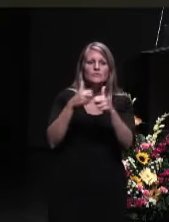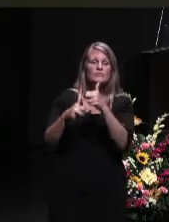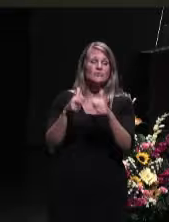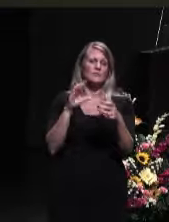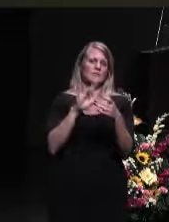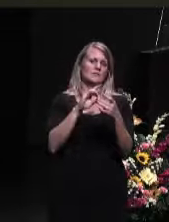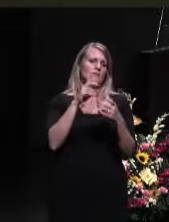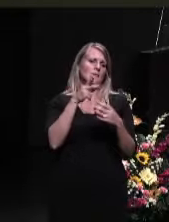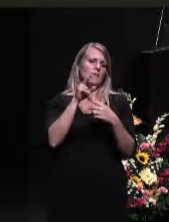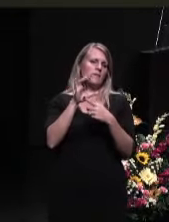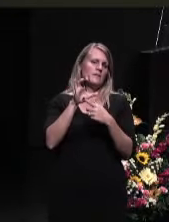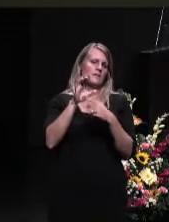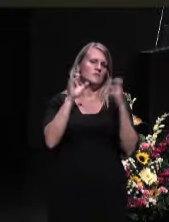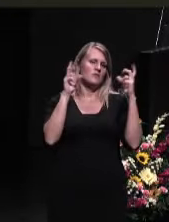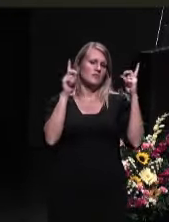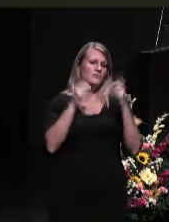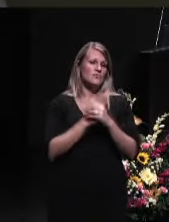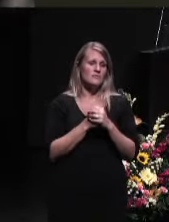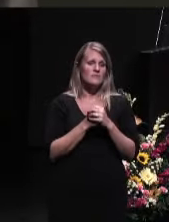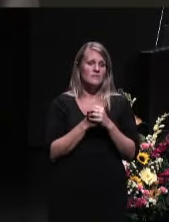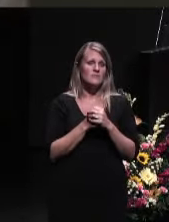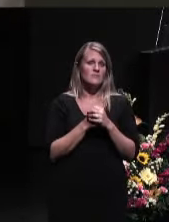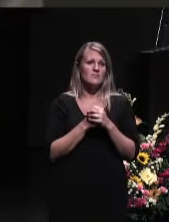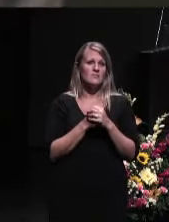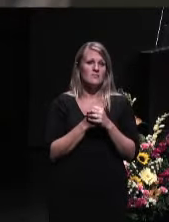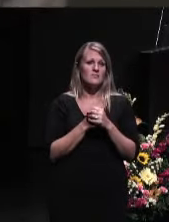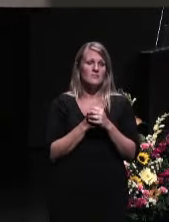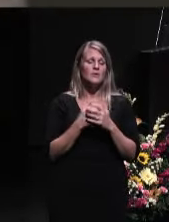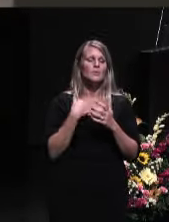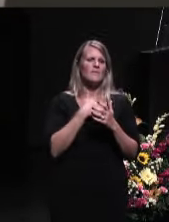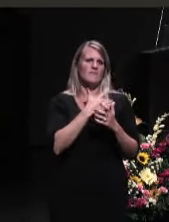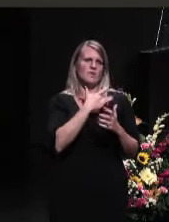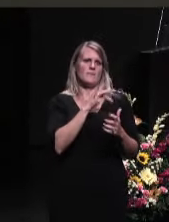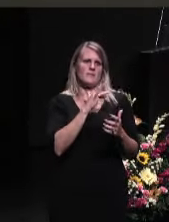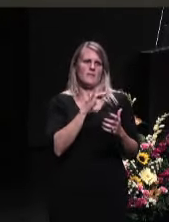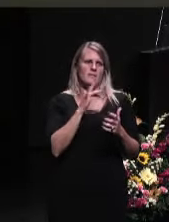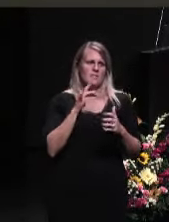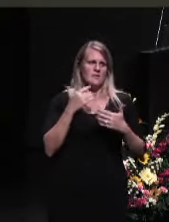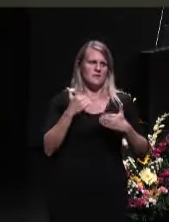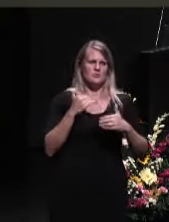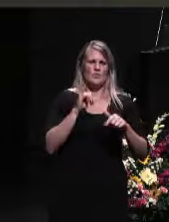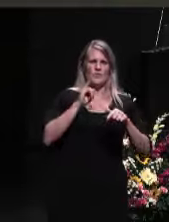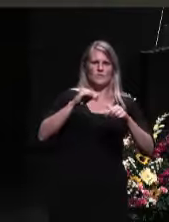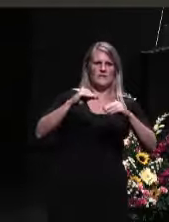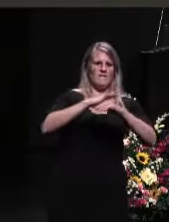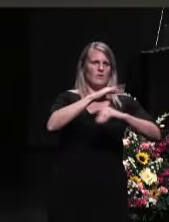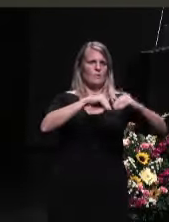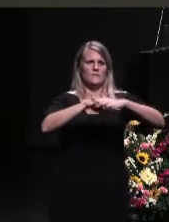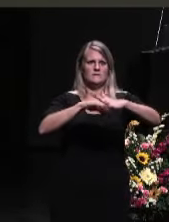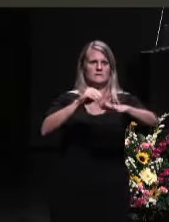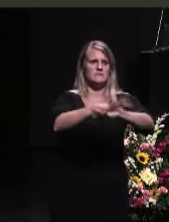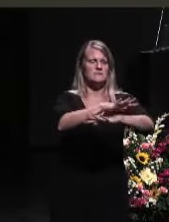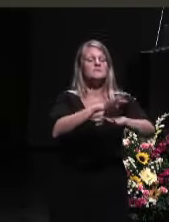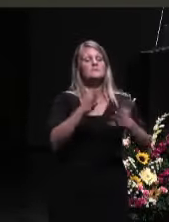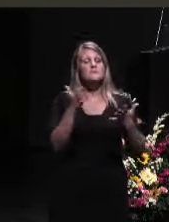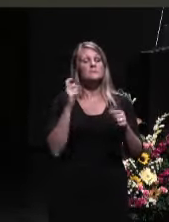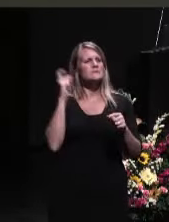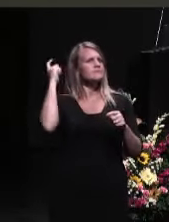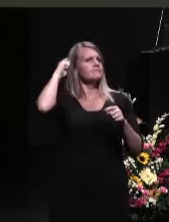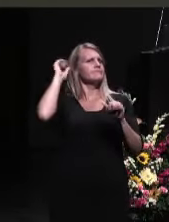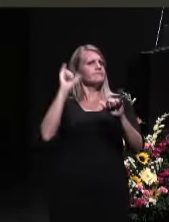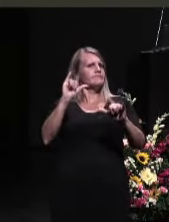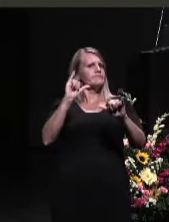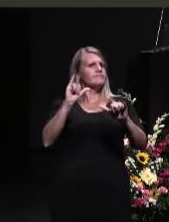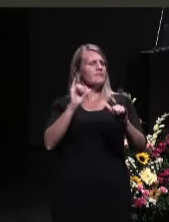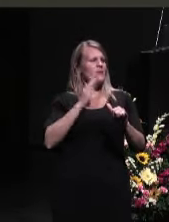education. We are much more exposed, if you will, to those sentiments than any other. So it's critical that we're aware of and recognize